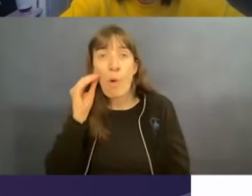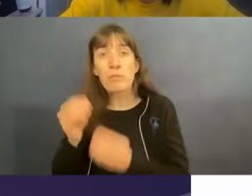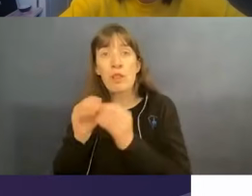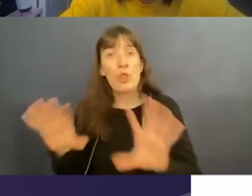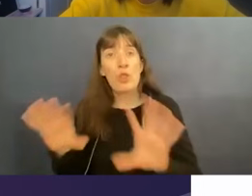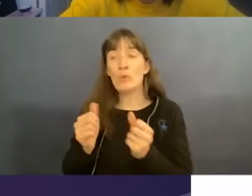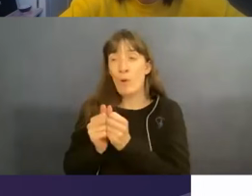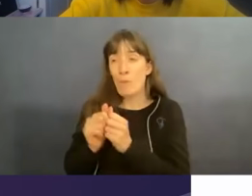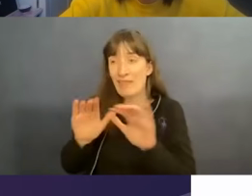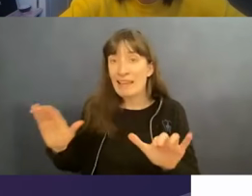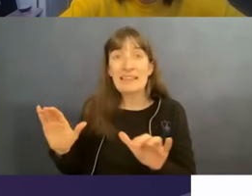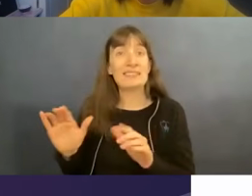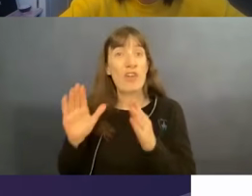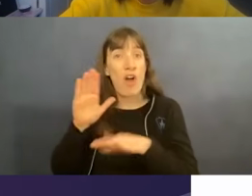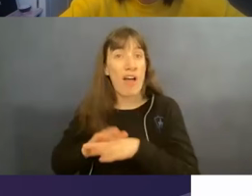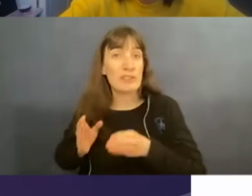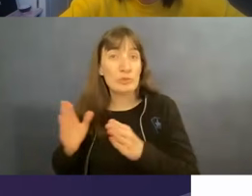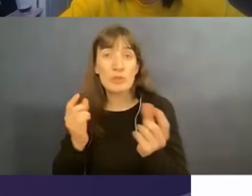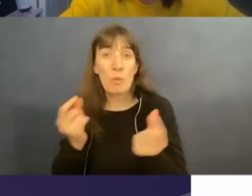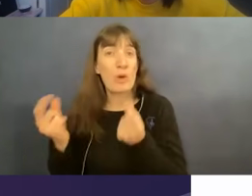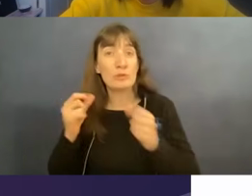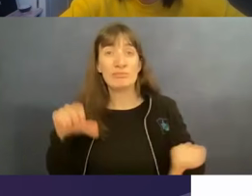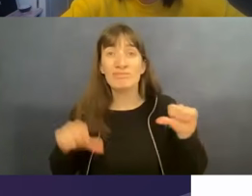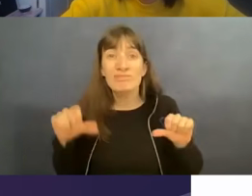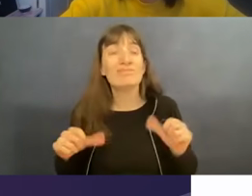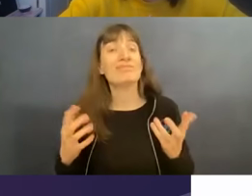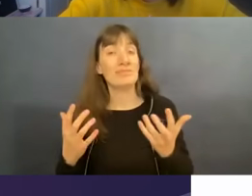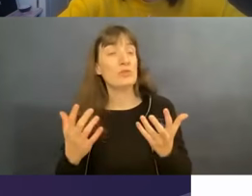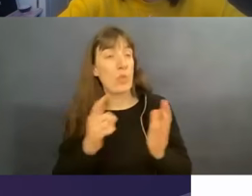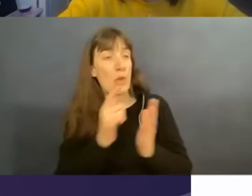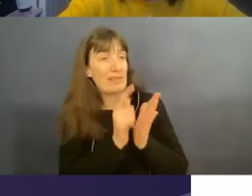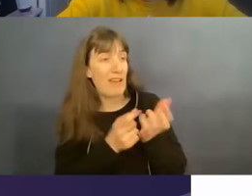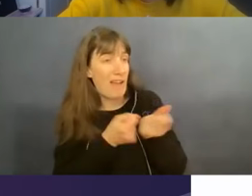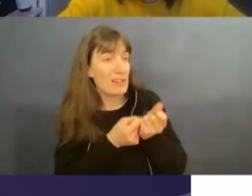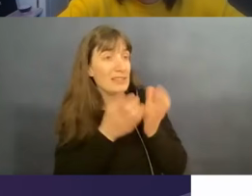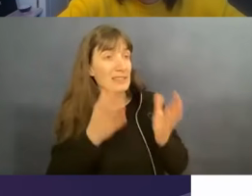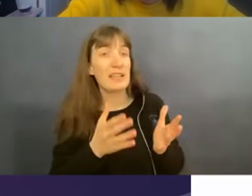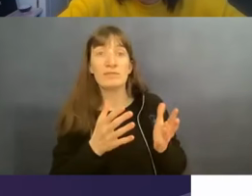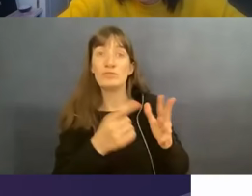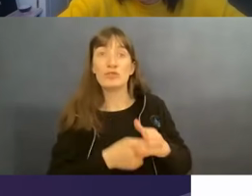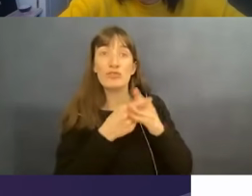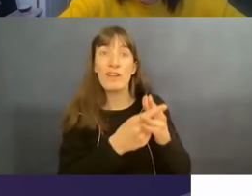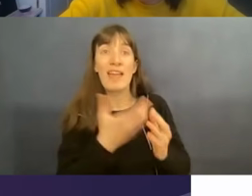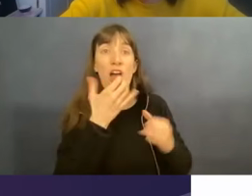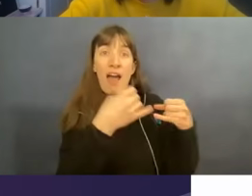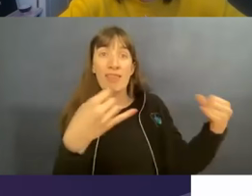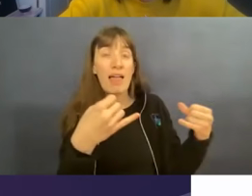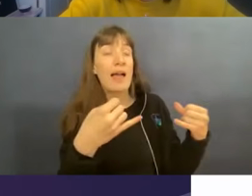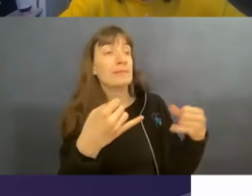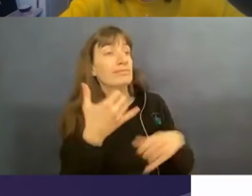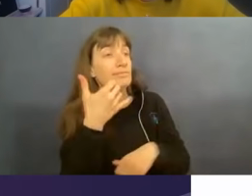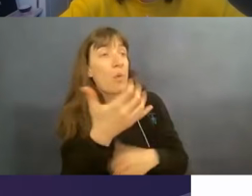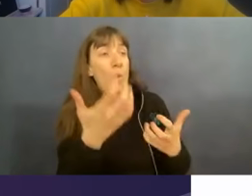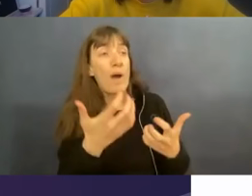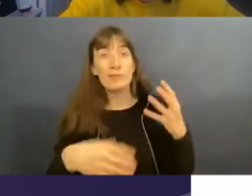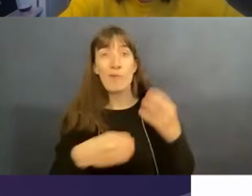kids? And the legal advocates that kind of started that hotline wanted to create a third option